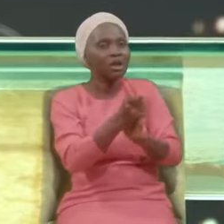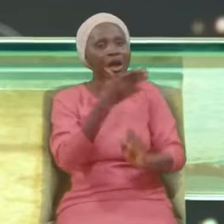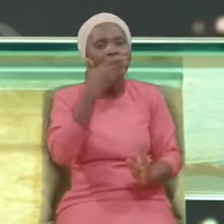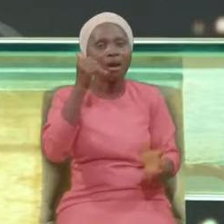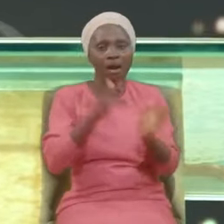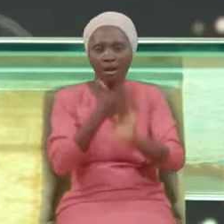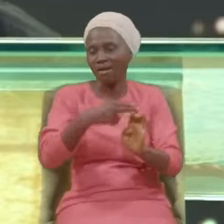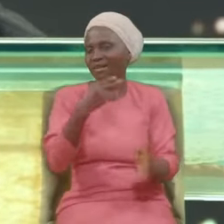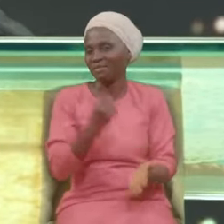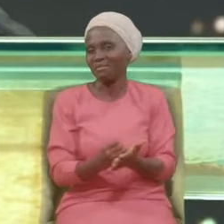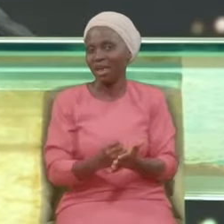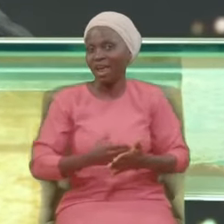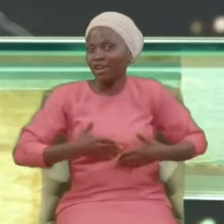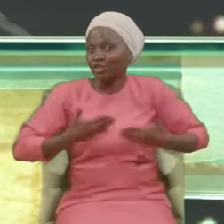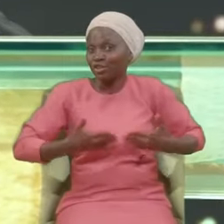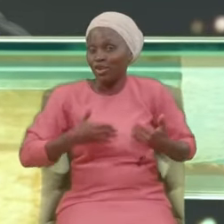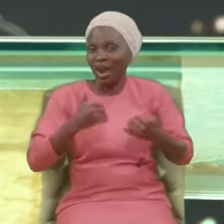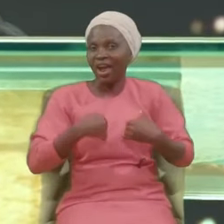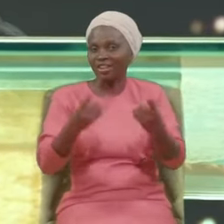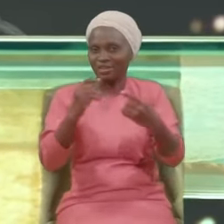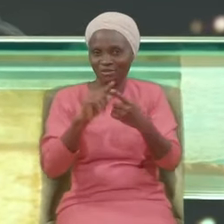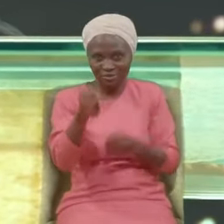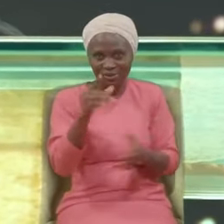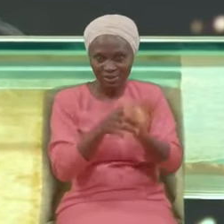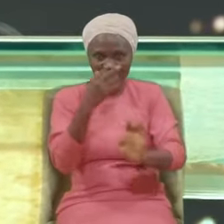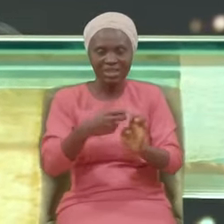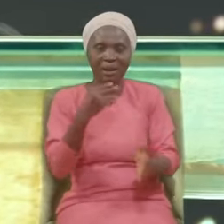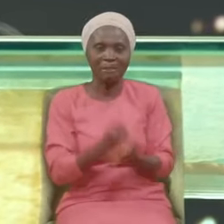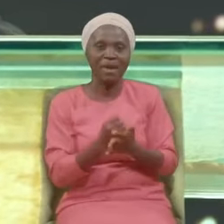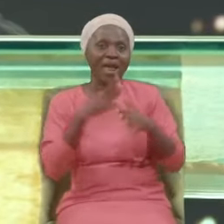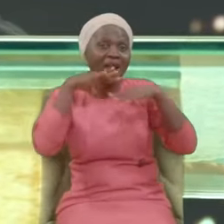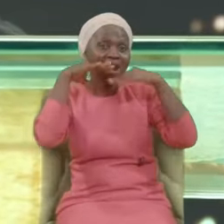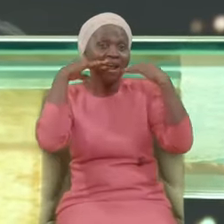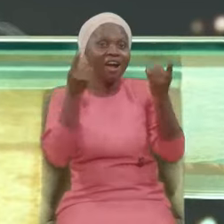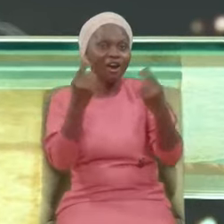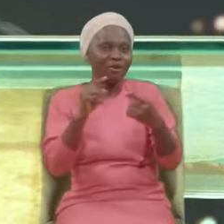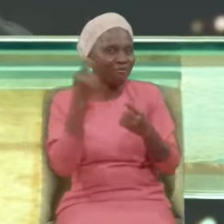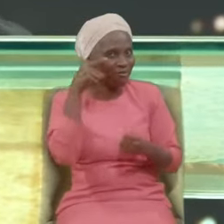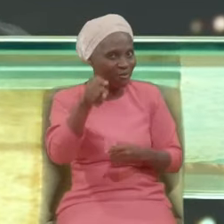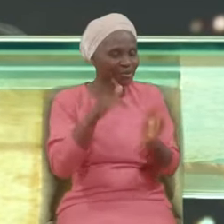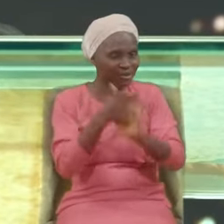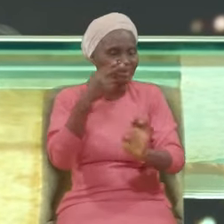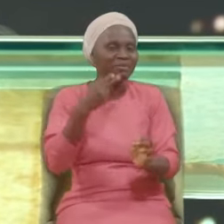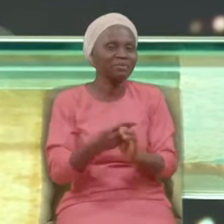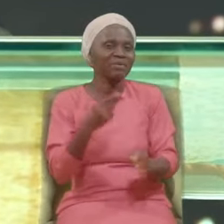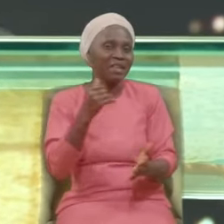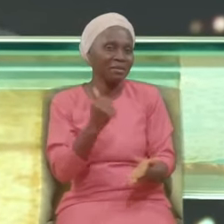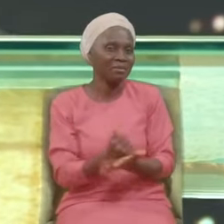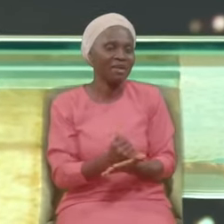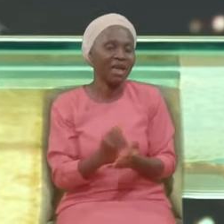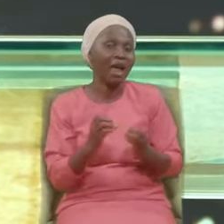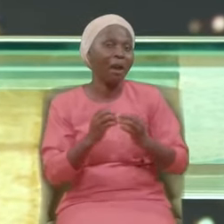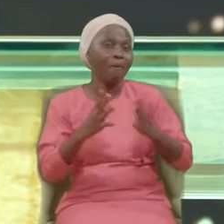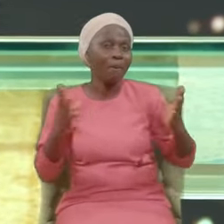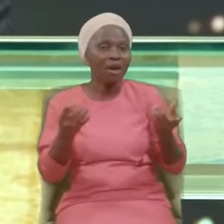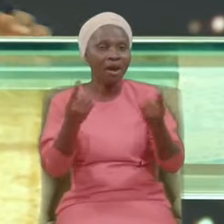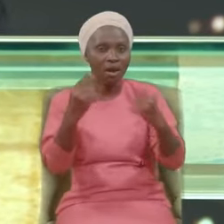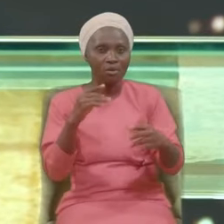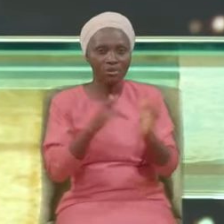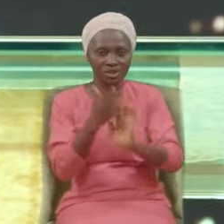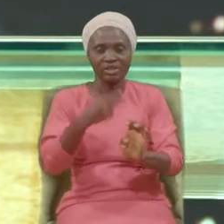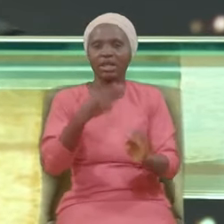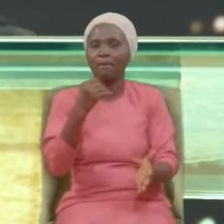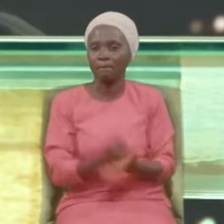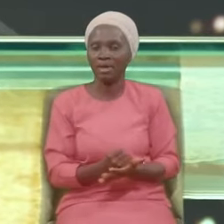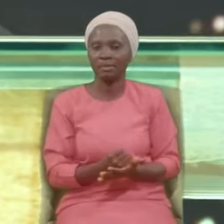Joy has come. Laughter has come. Abundance has come.